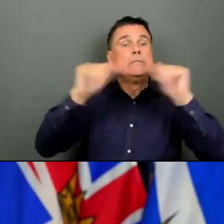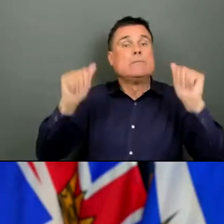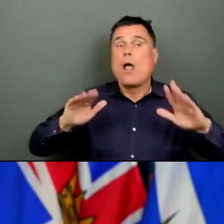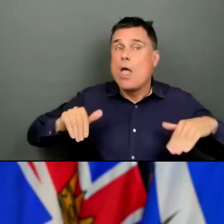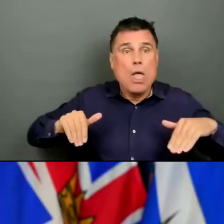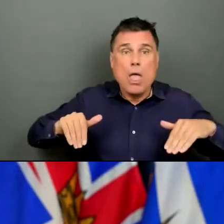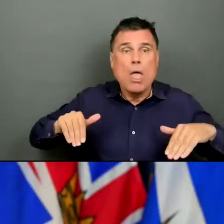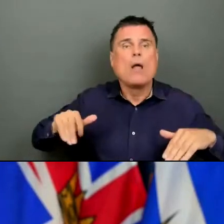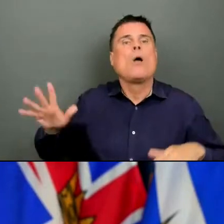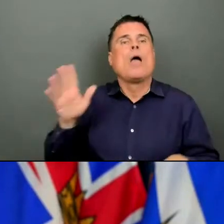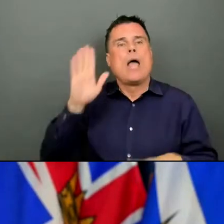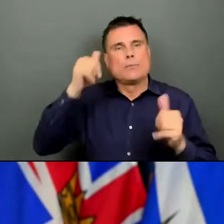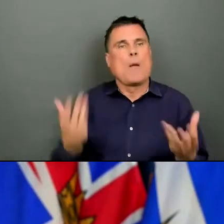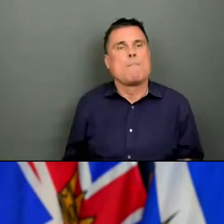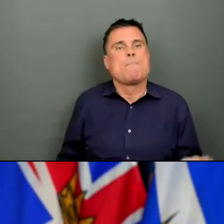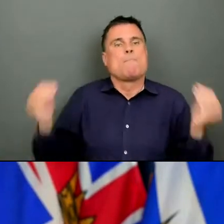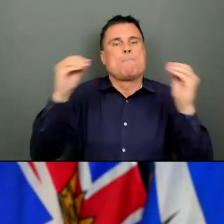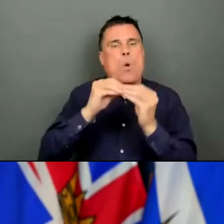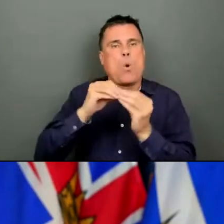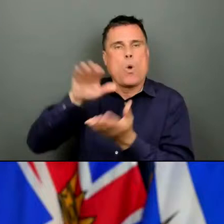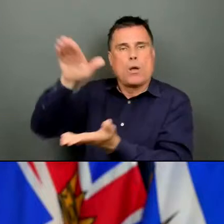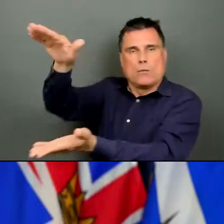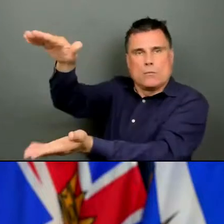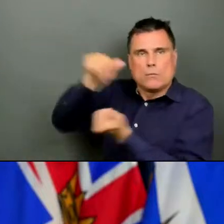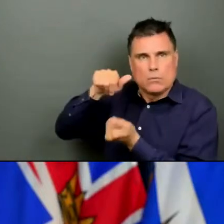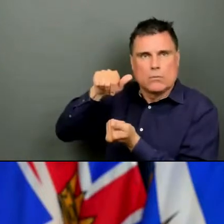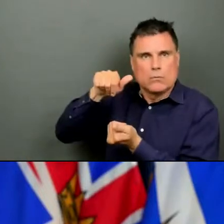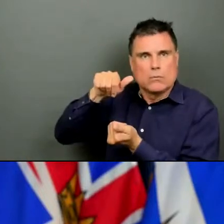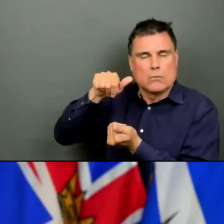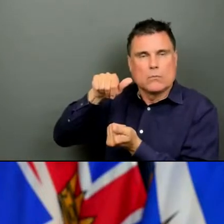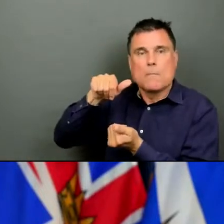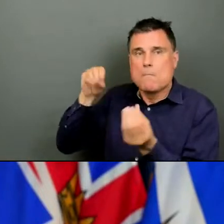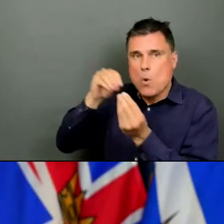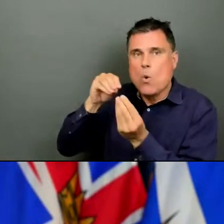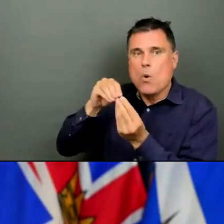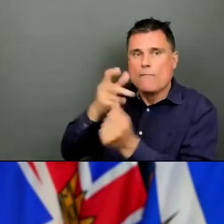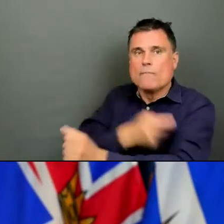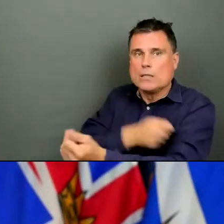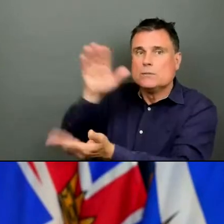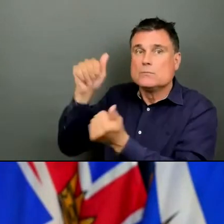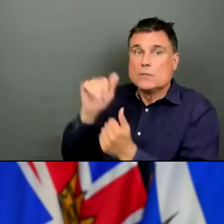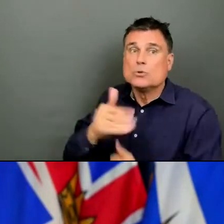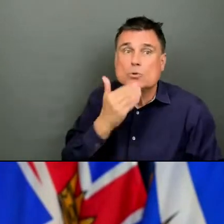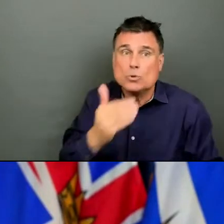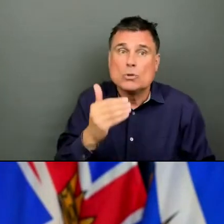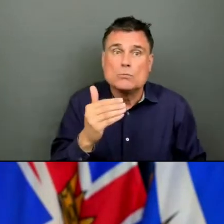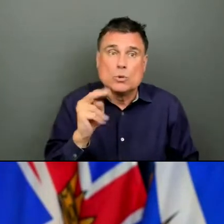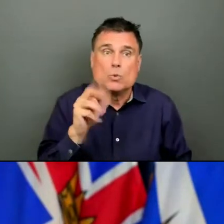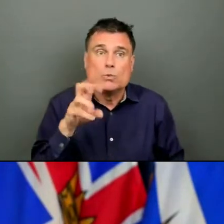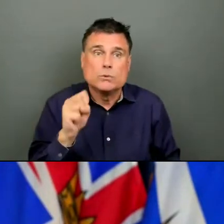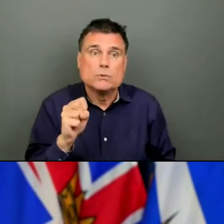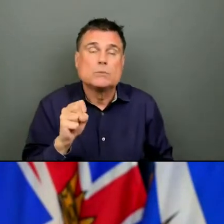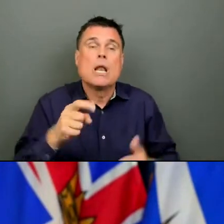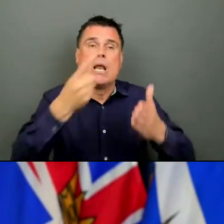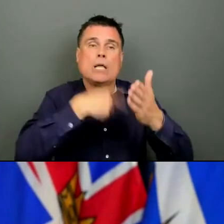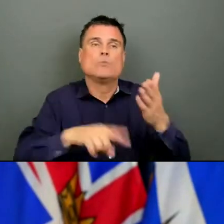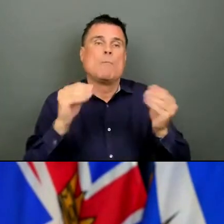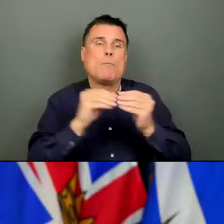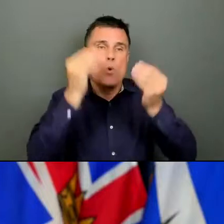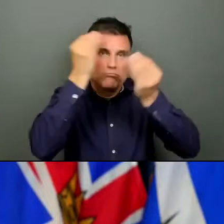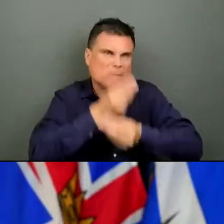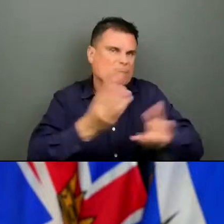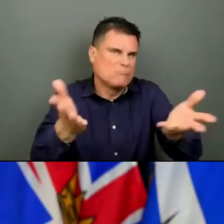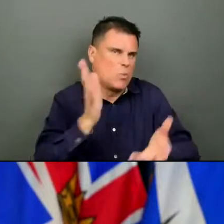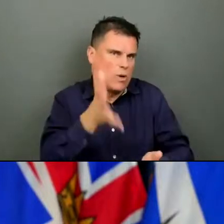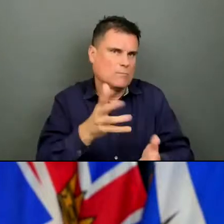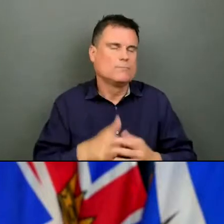of Moderna, and that is good news, and we'll have more to say about that next week. On Thursday, we